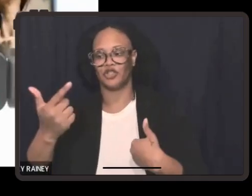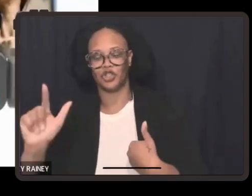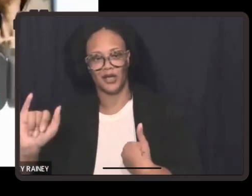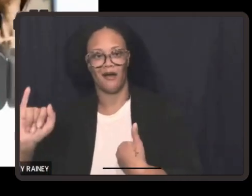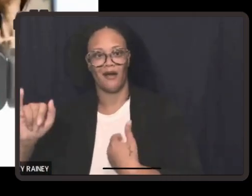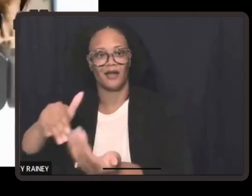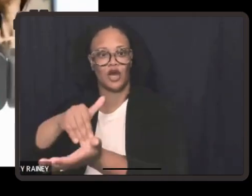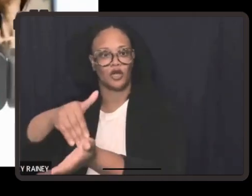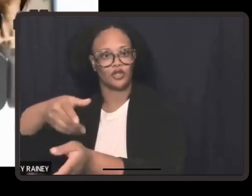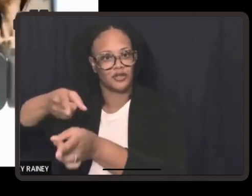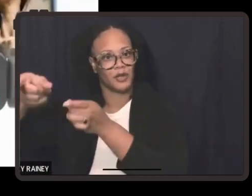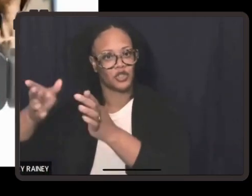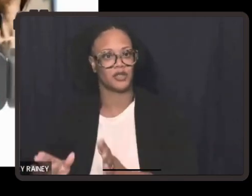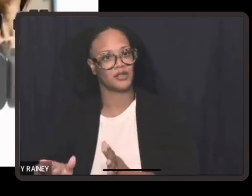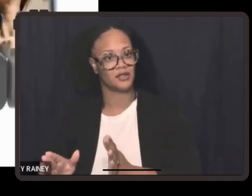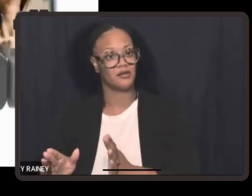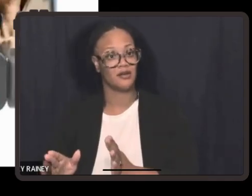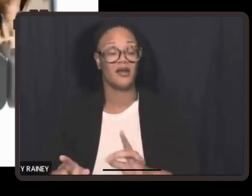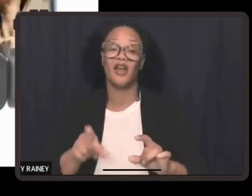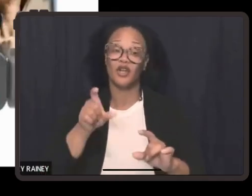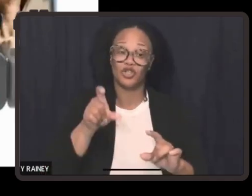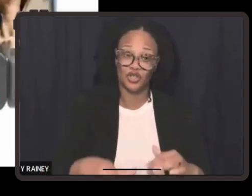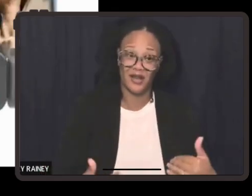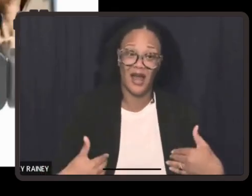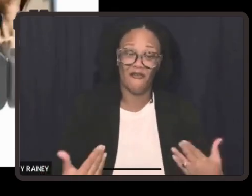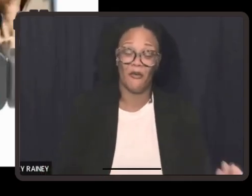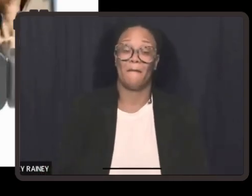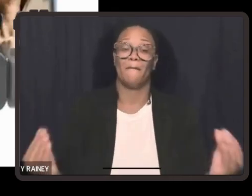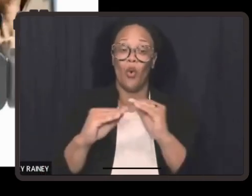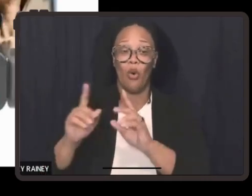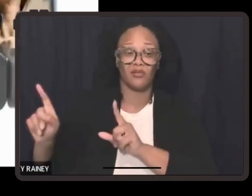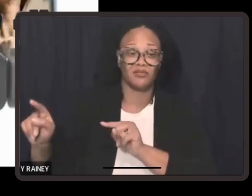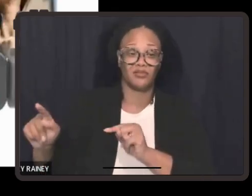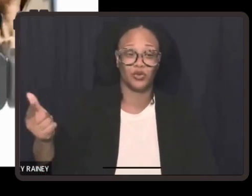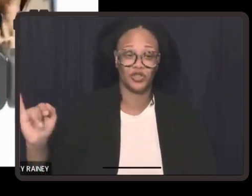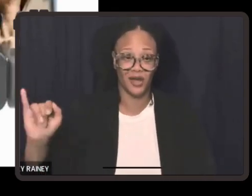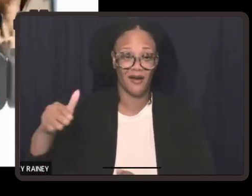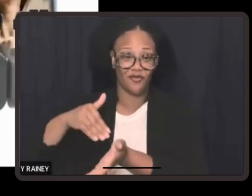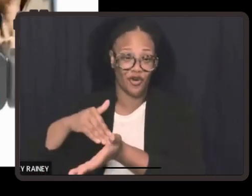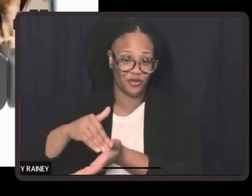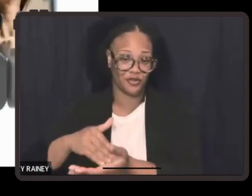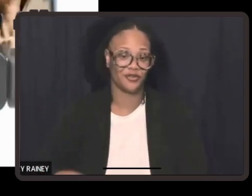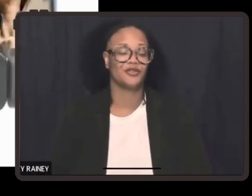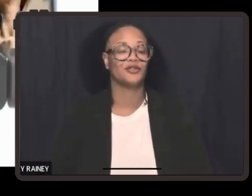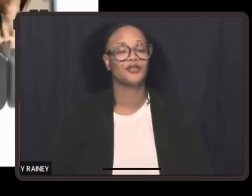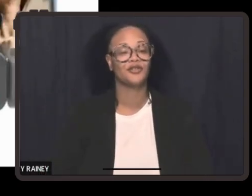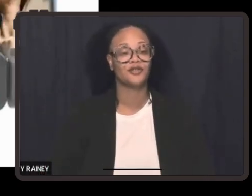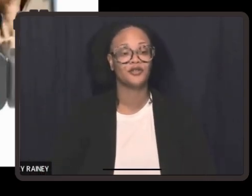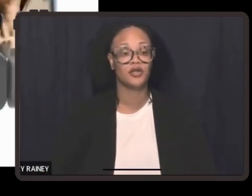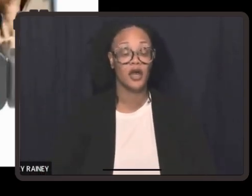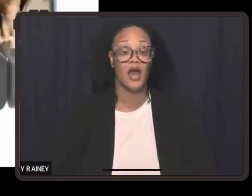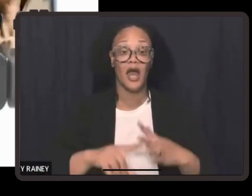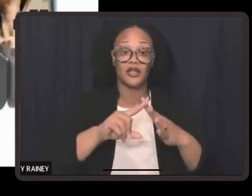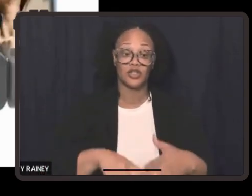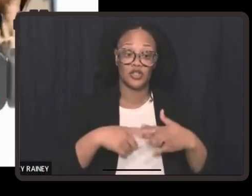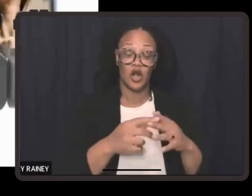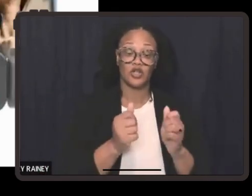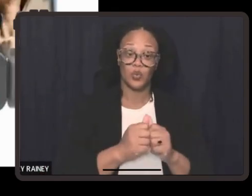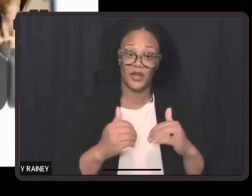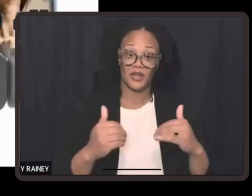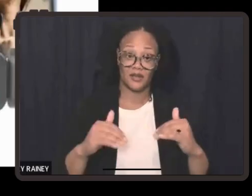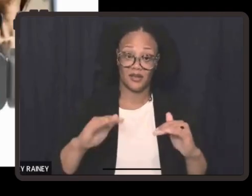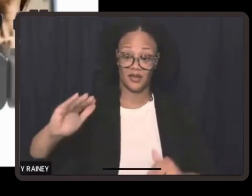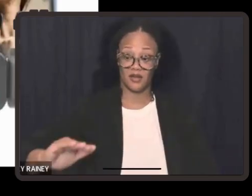this. And it usually stems from the fact there's so much going on when they're younger. They have